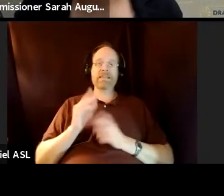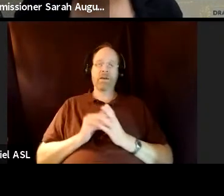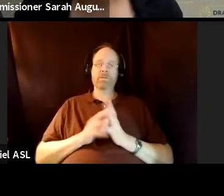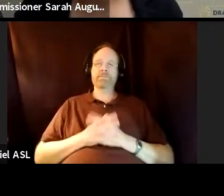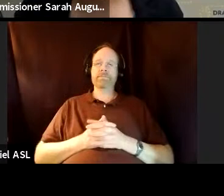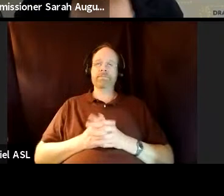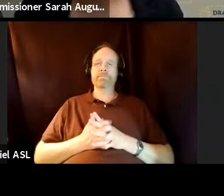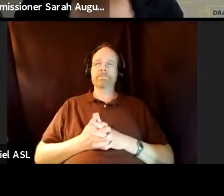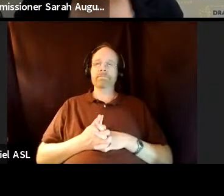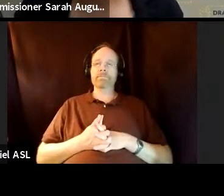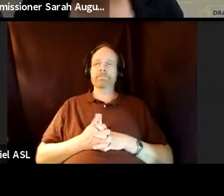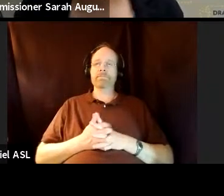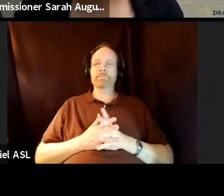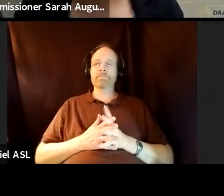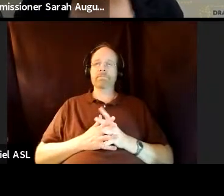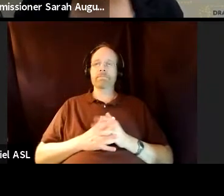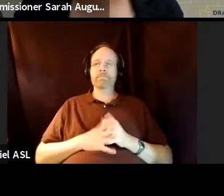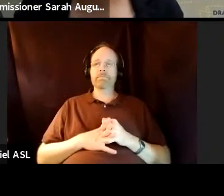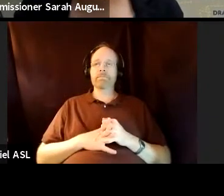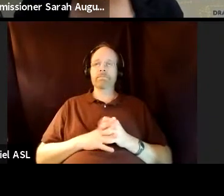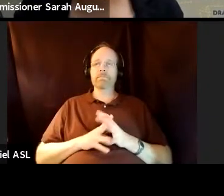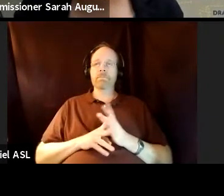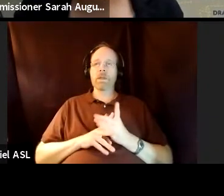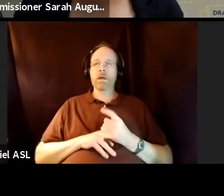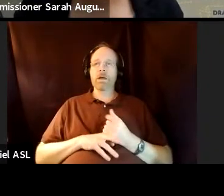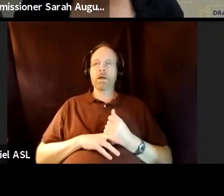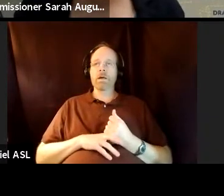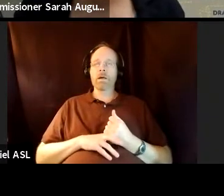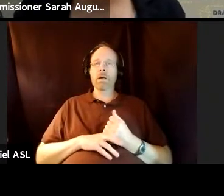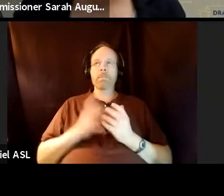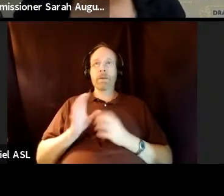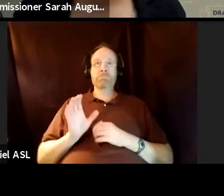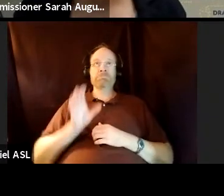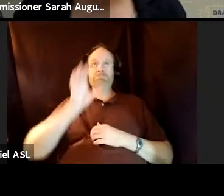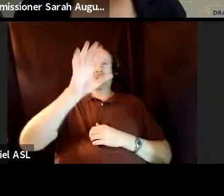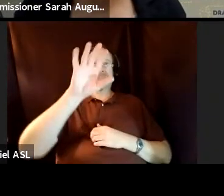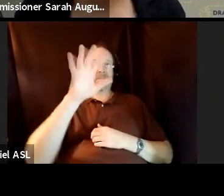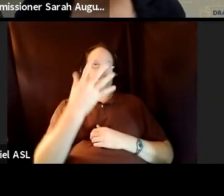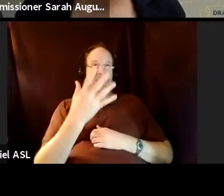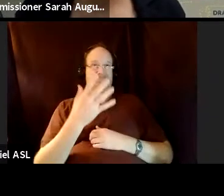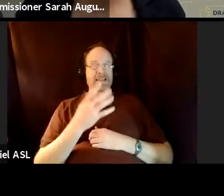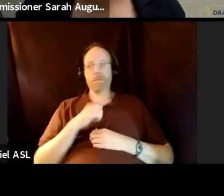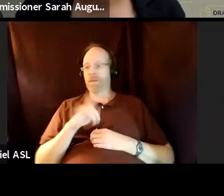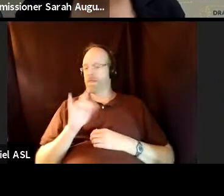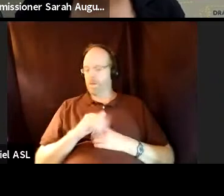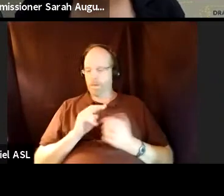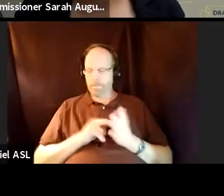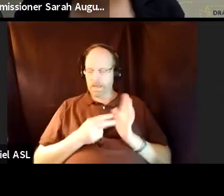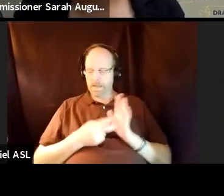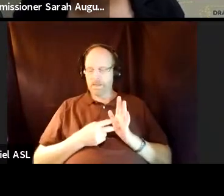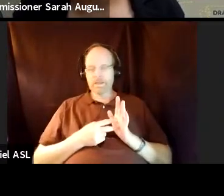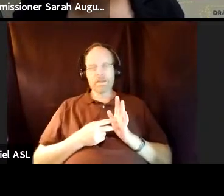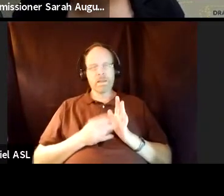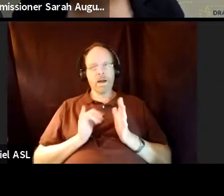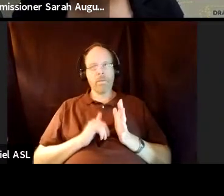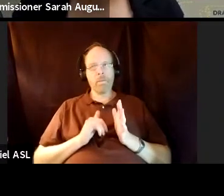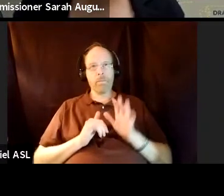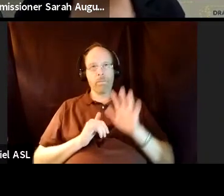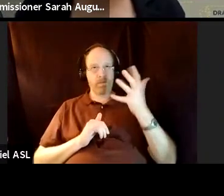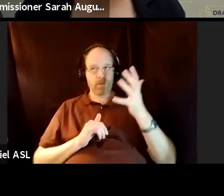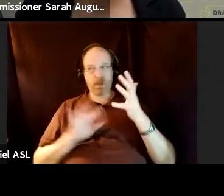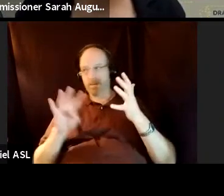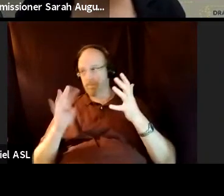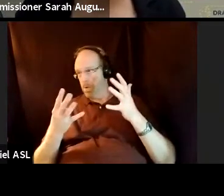You might shove it over into the fifth, but that means that the fifth and